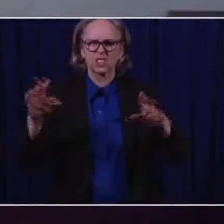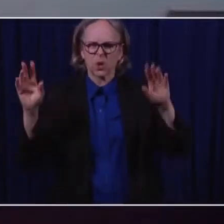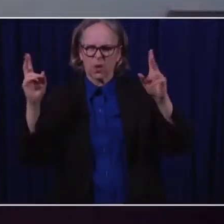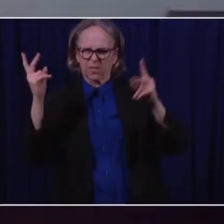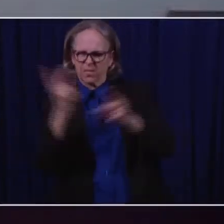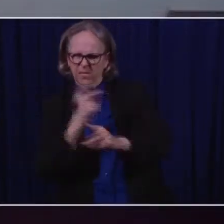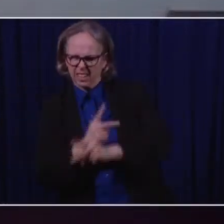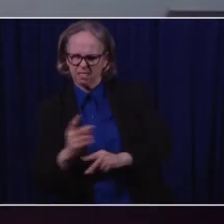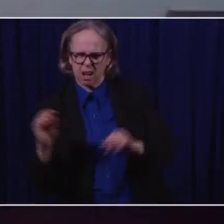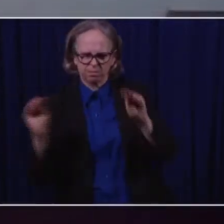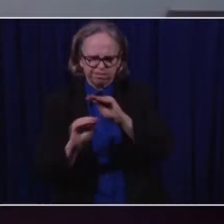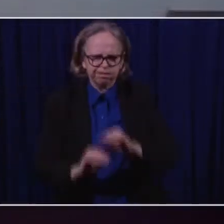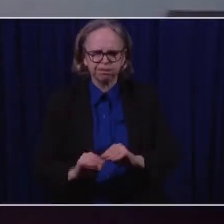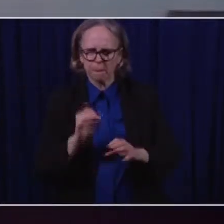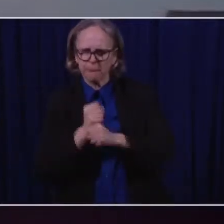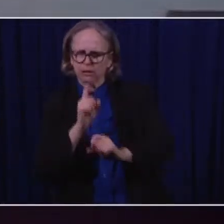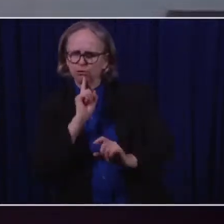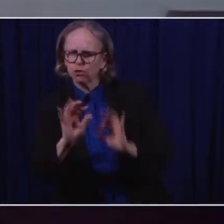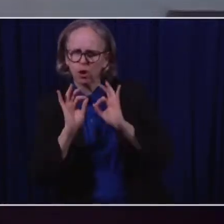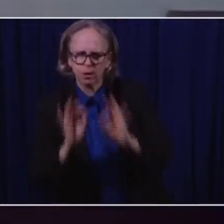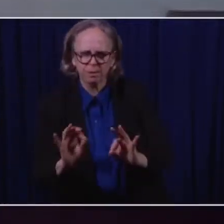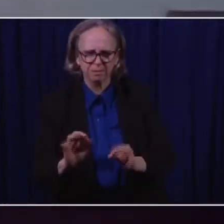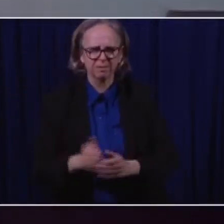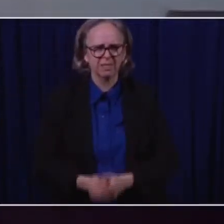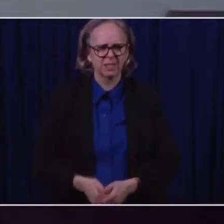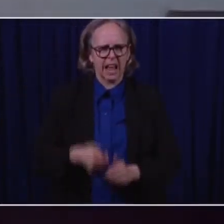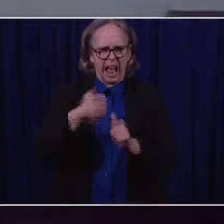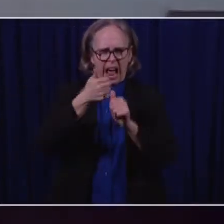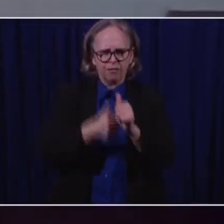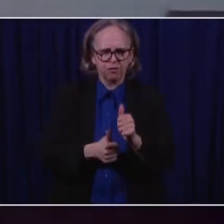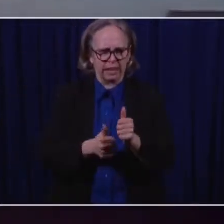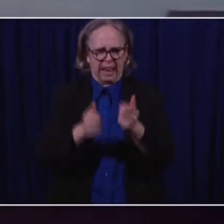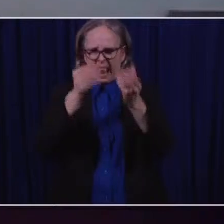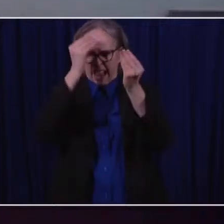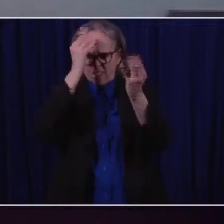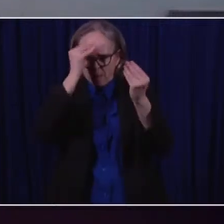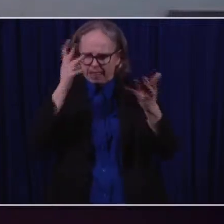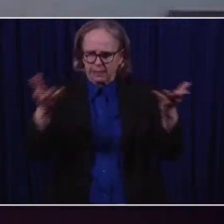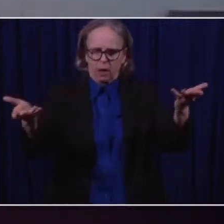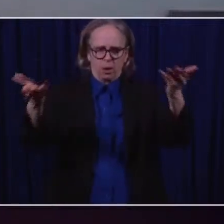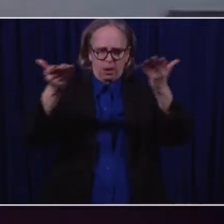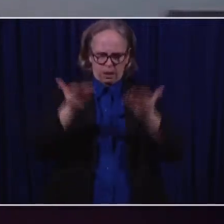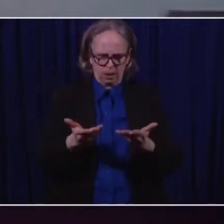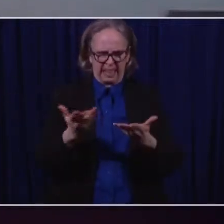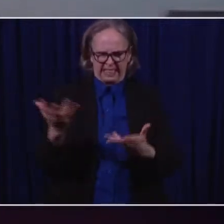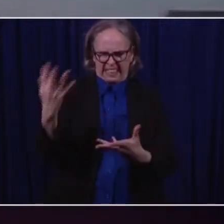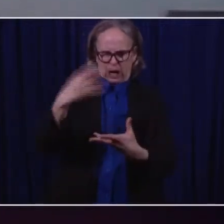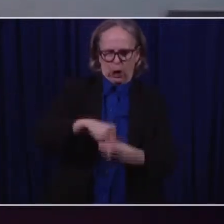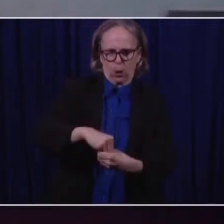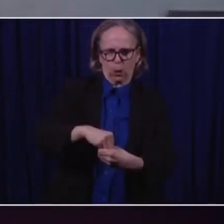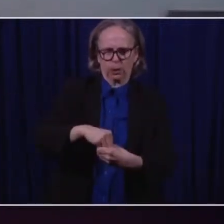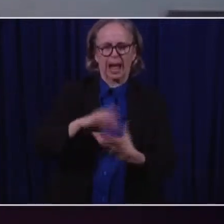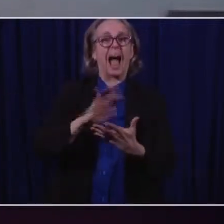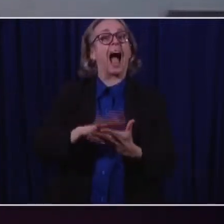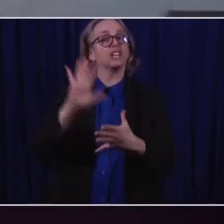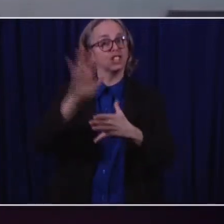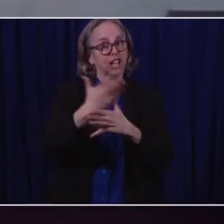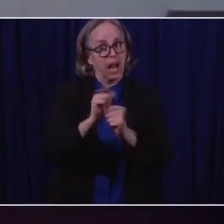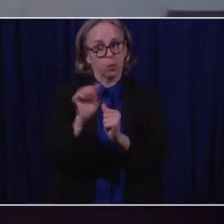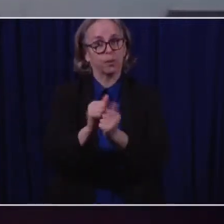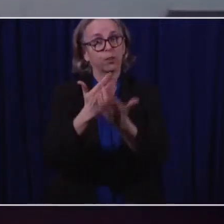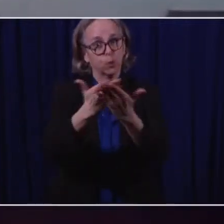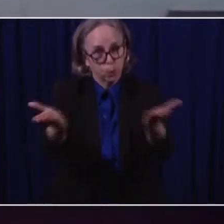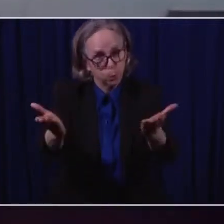been reported and not yet reported to get a second look. We're also starting what we would refer to as our standard